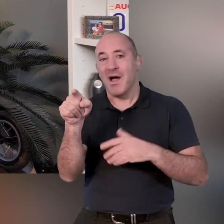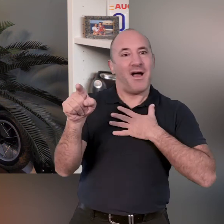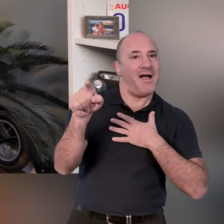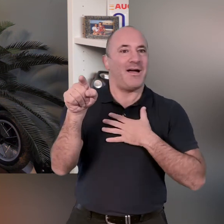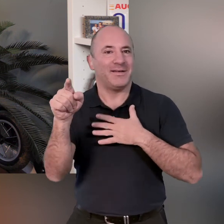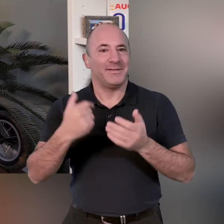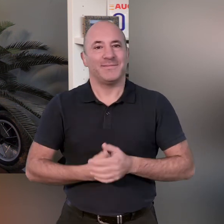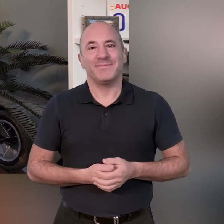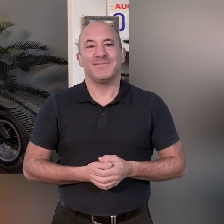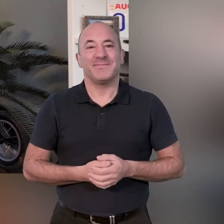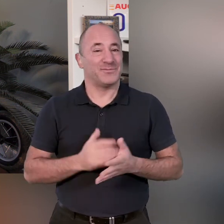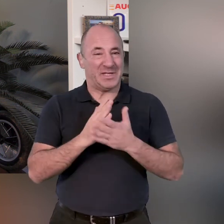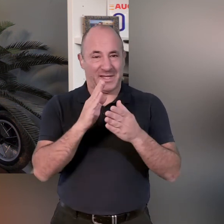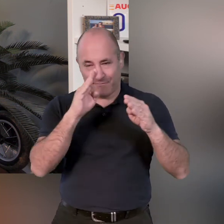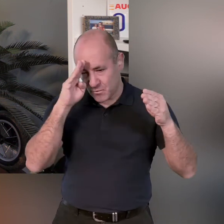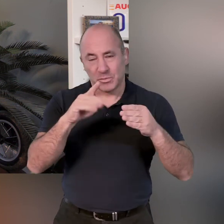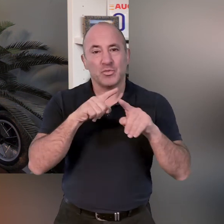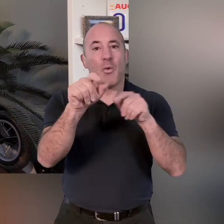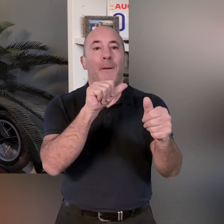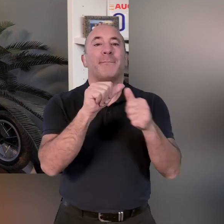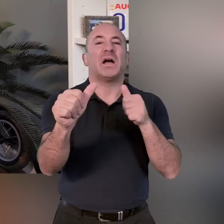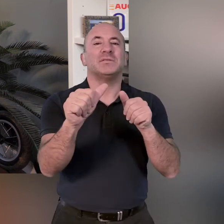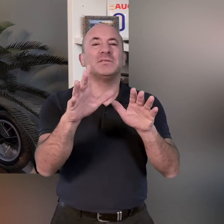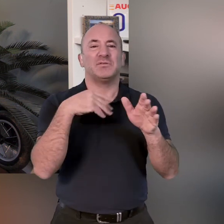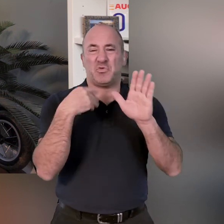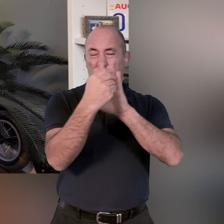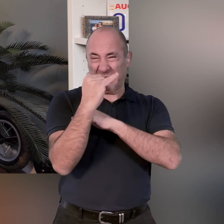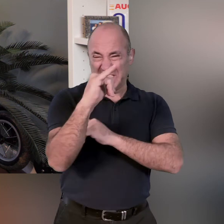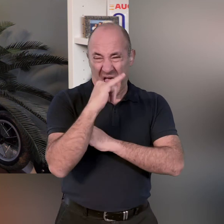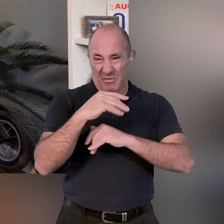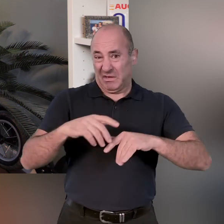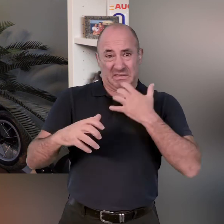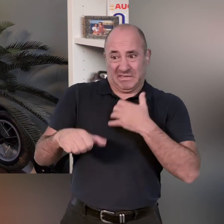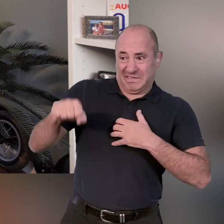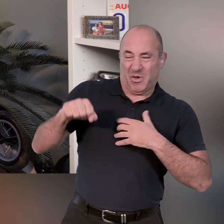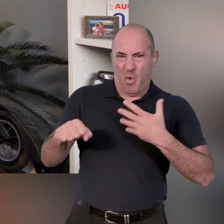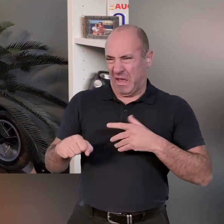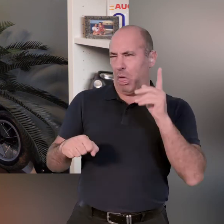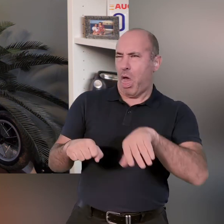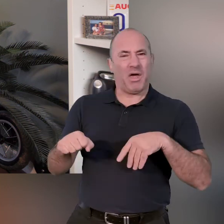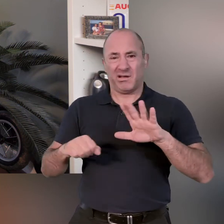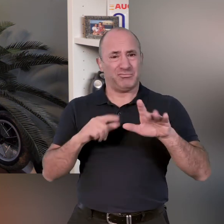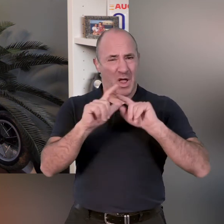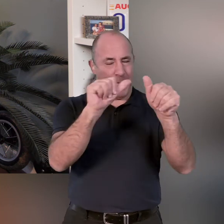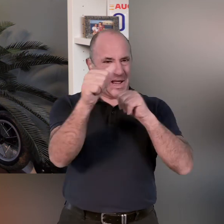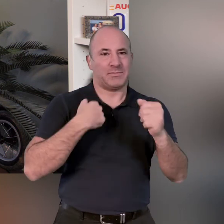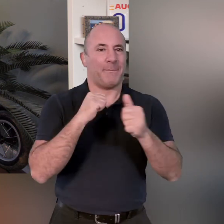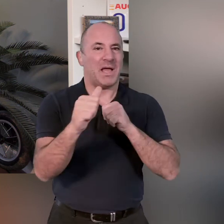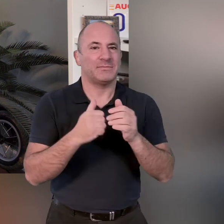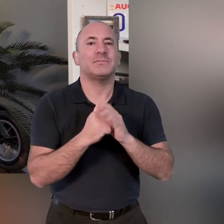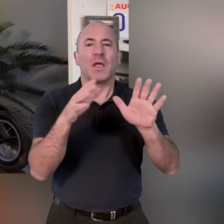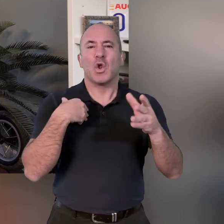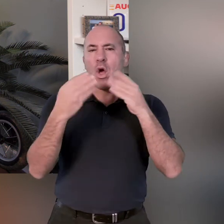us. We made sure that we were doing the best of our ability. We weren't just copying exactly what I was doing. The other things we did, we